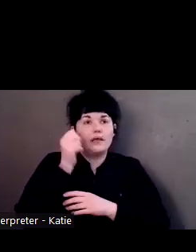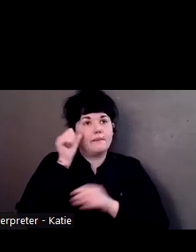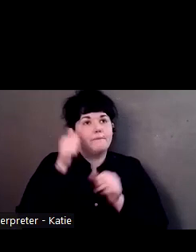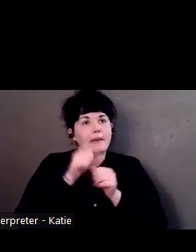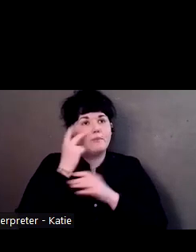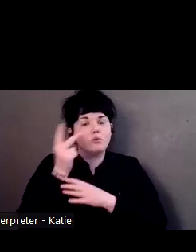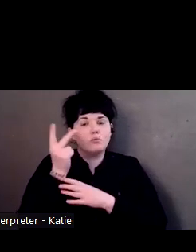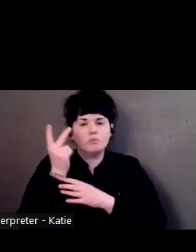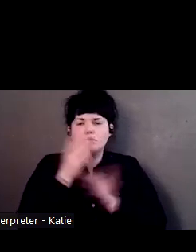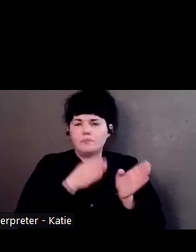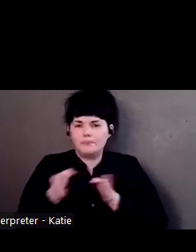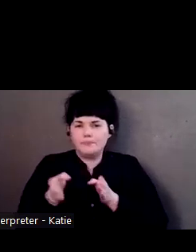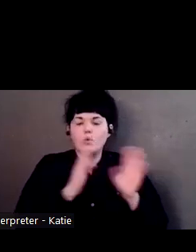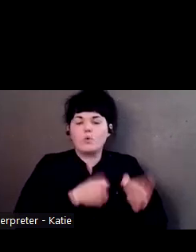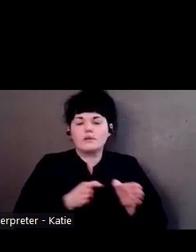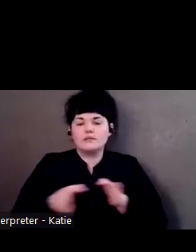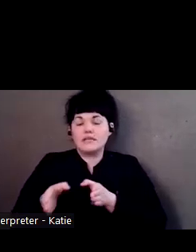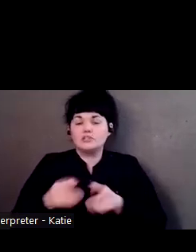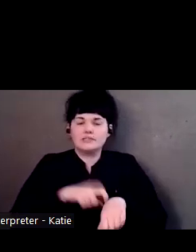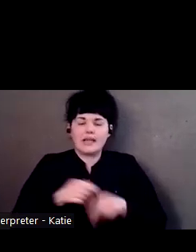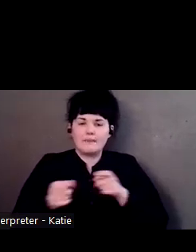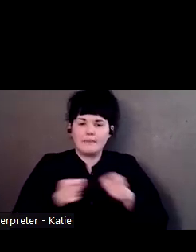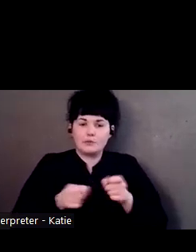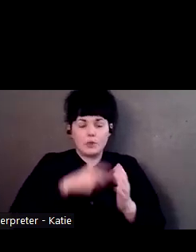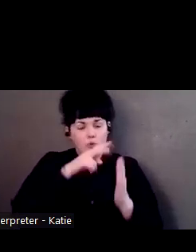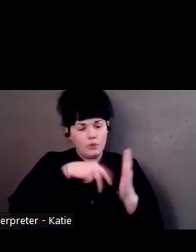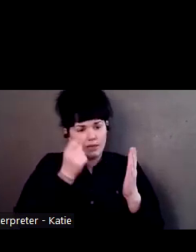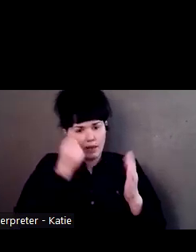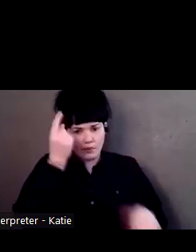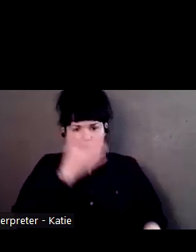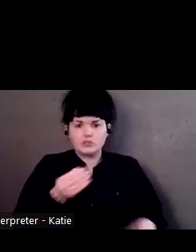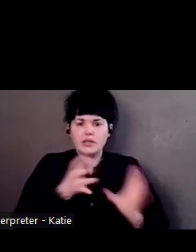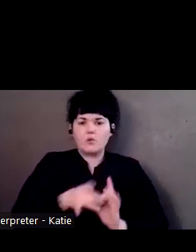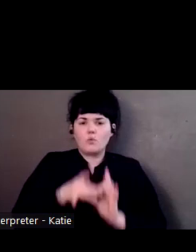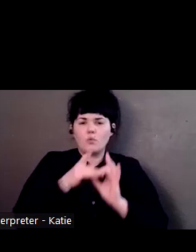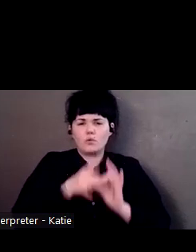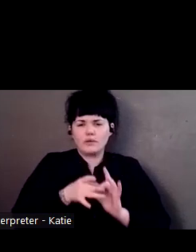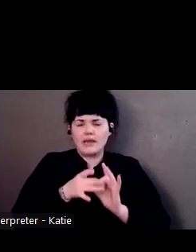and time management, reading comprehension, and coordination impairments.